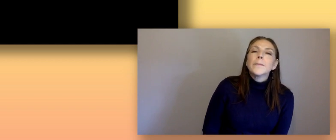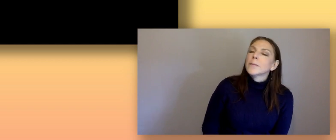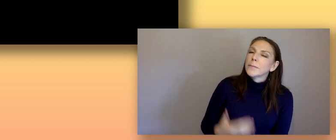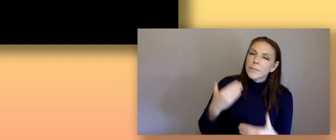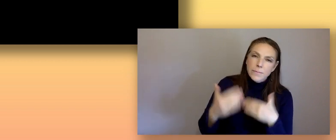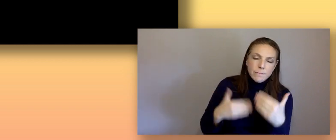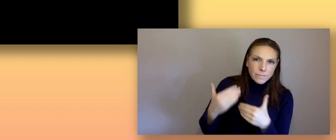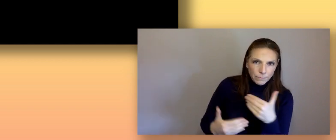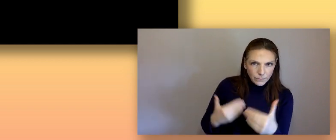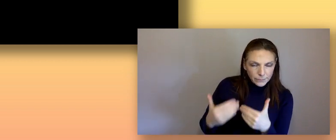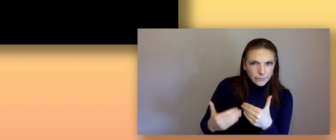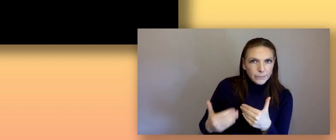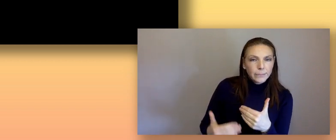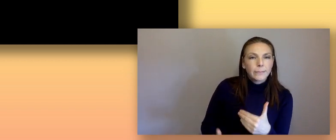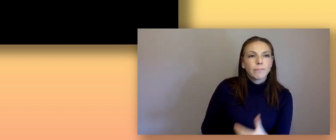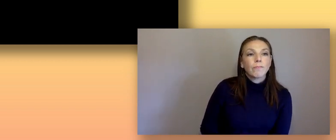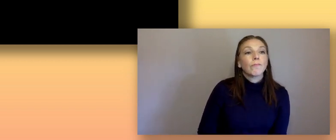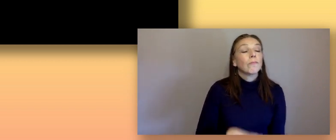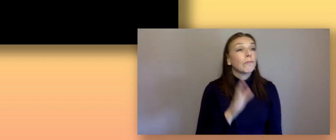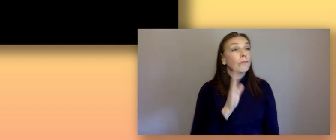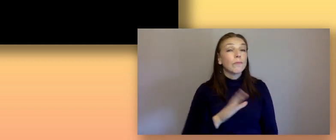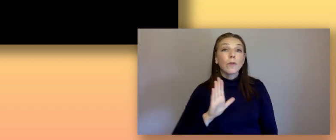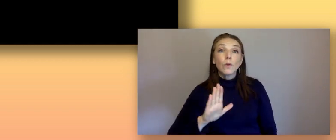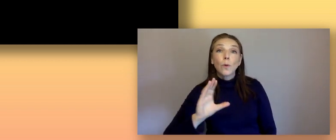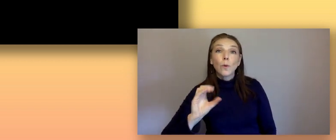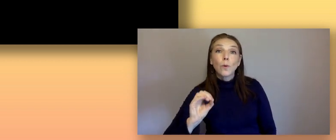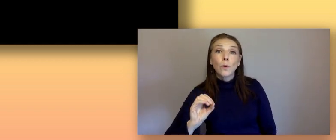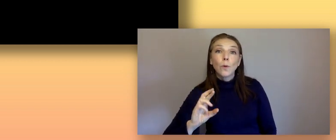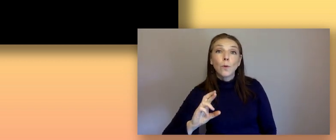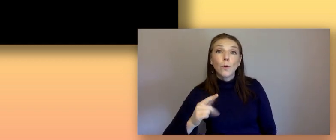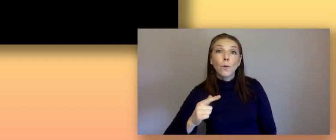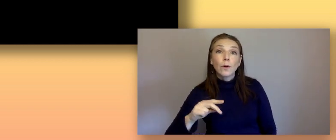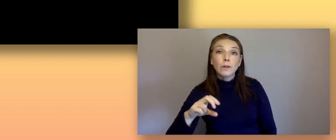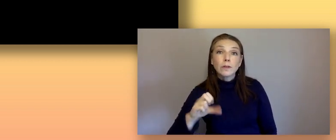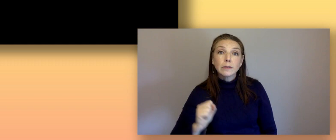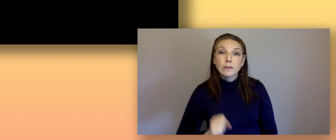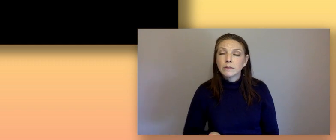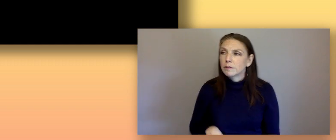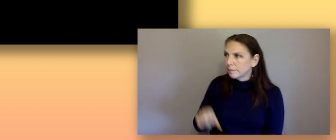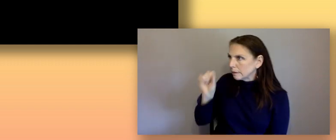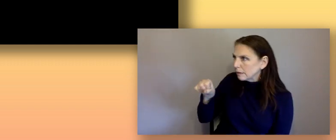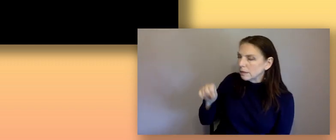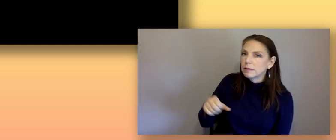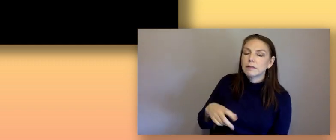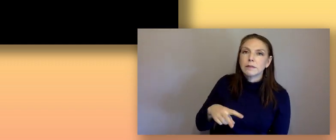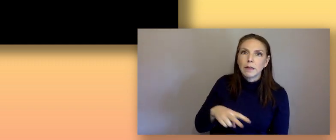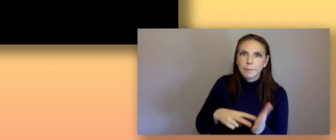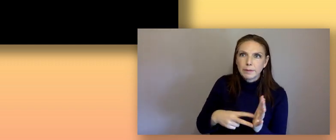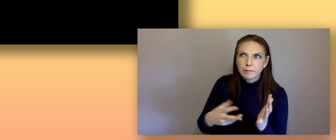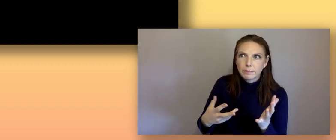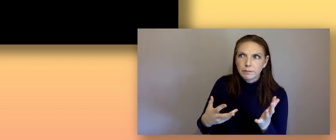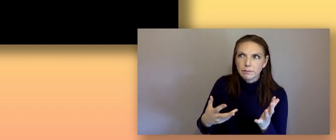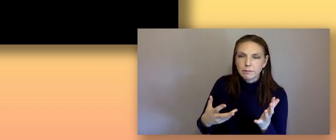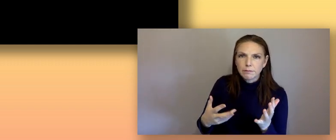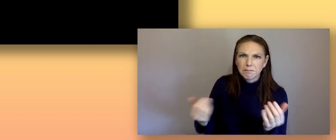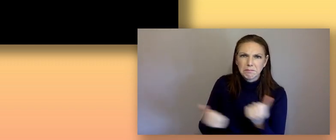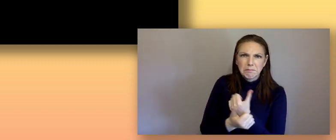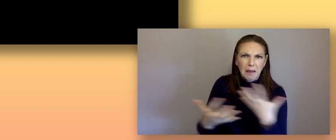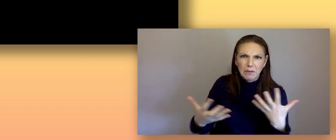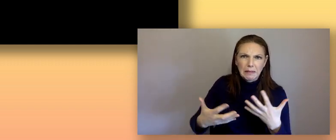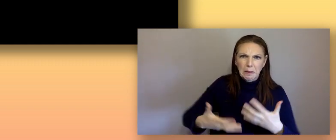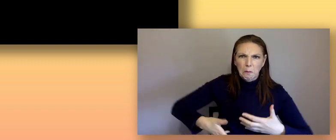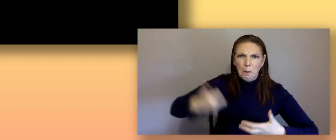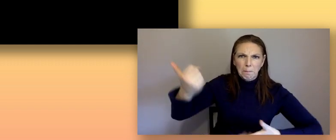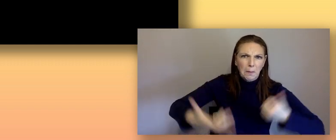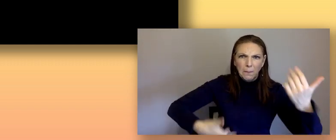Let's keep So for organs? Yes. I mean, everything,